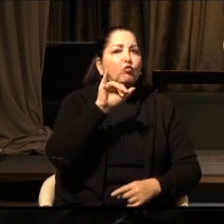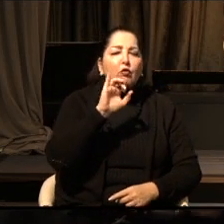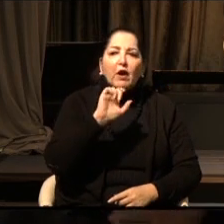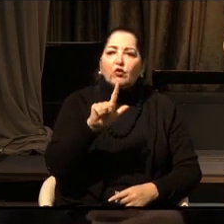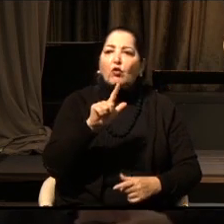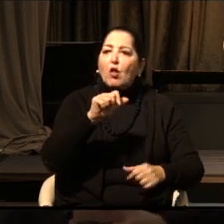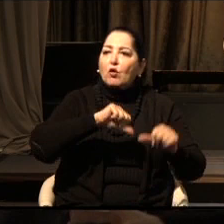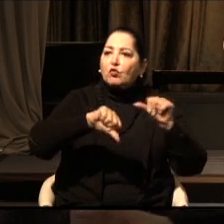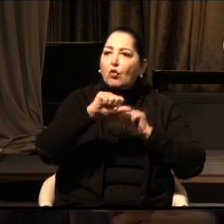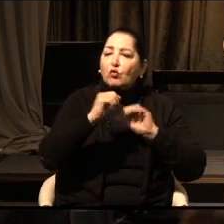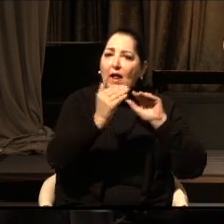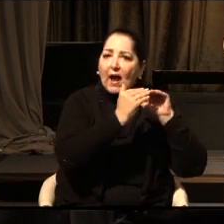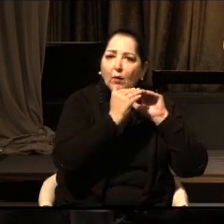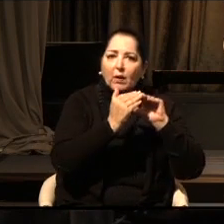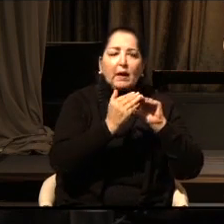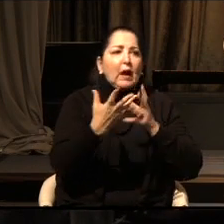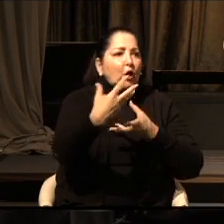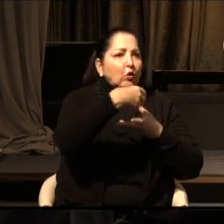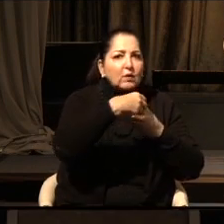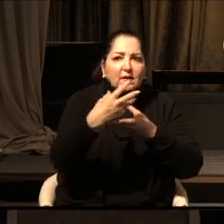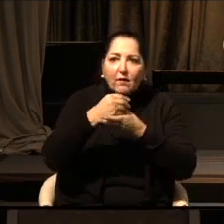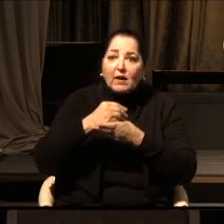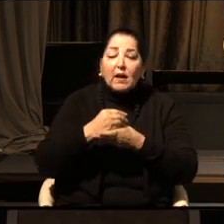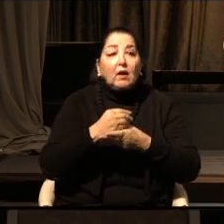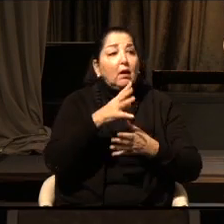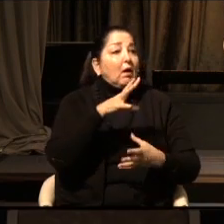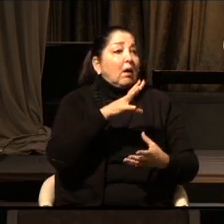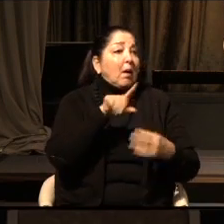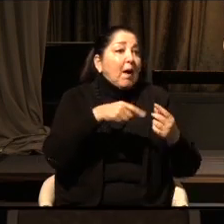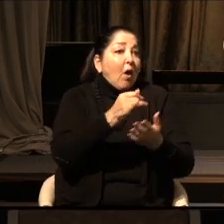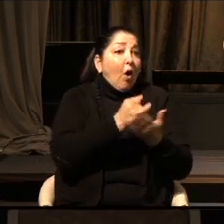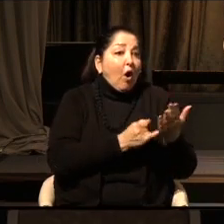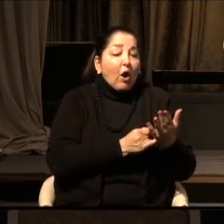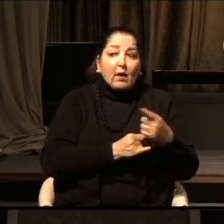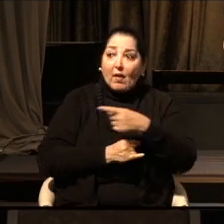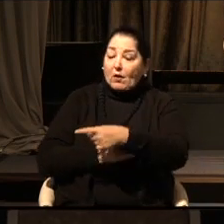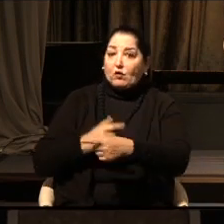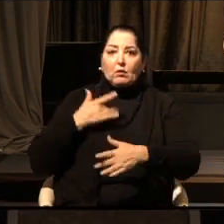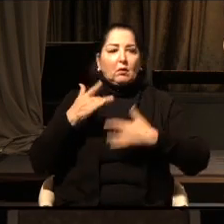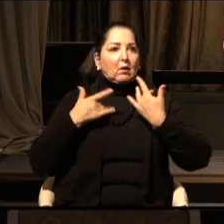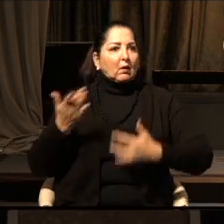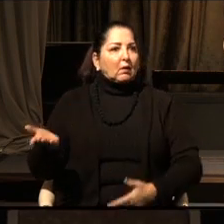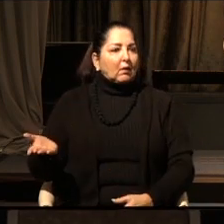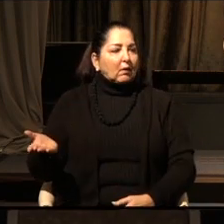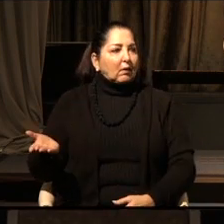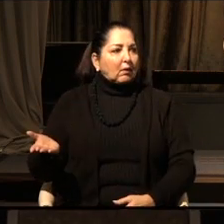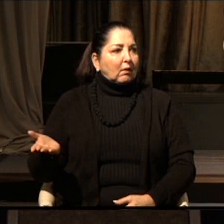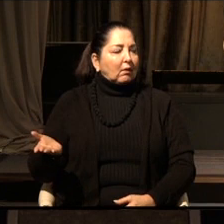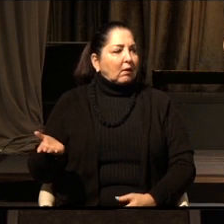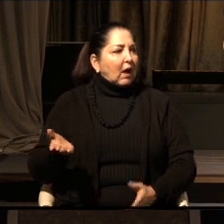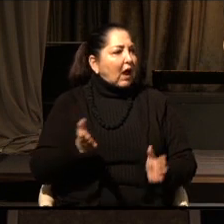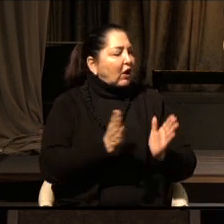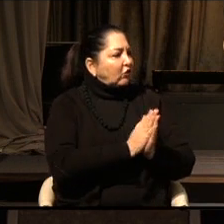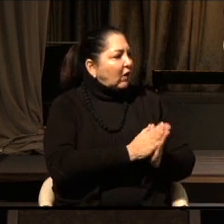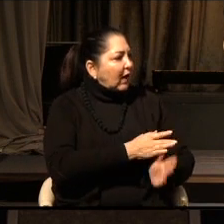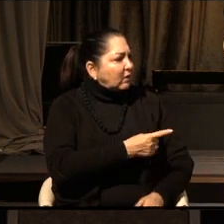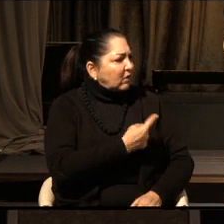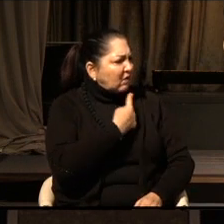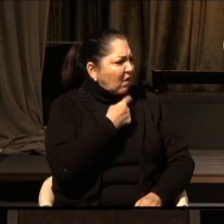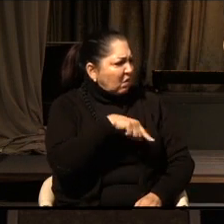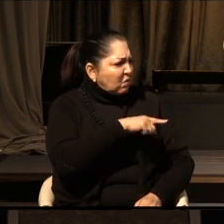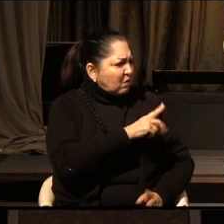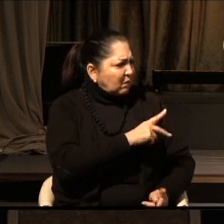inclusivity through art. That seemed to upset her. Suddenly she asked me, "Are those people Jewish?"